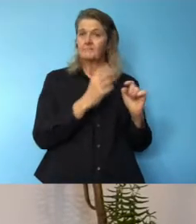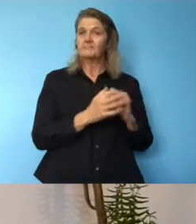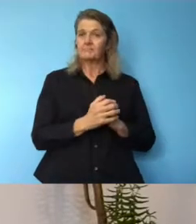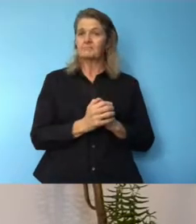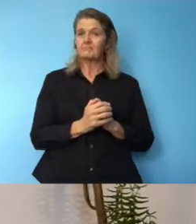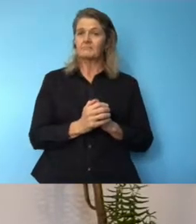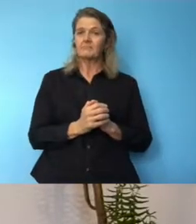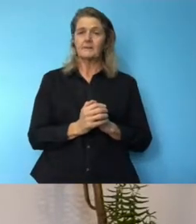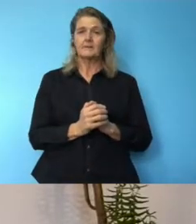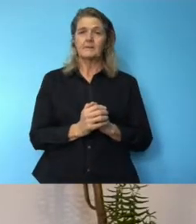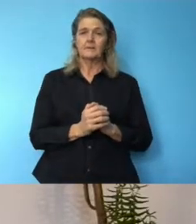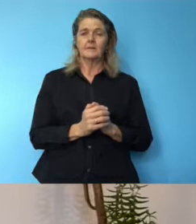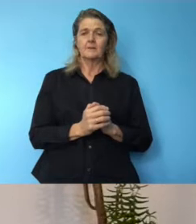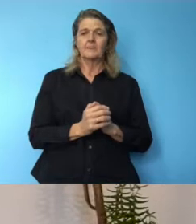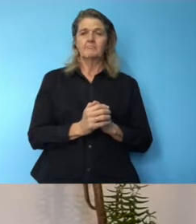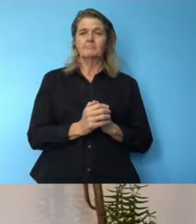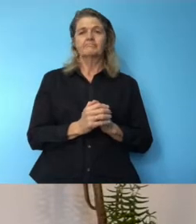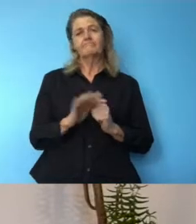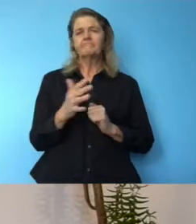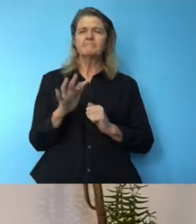We can even put a little bit